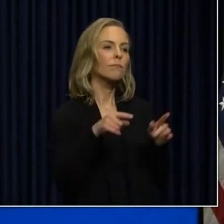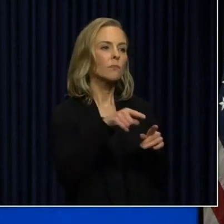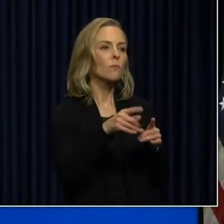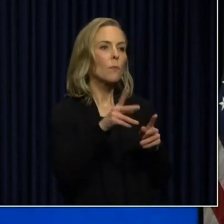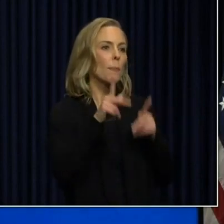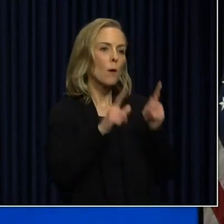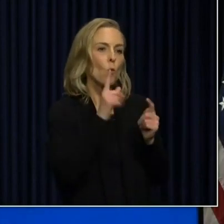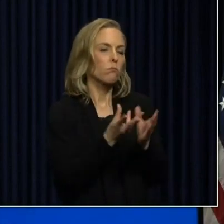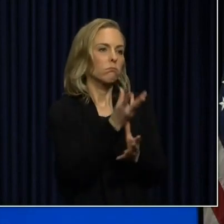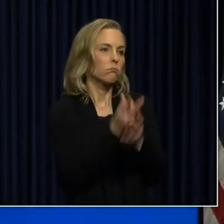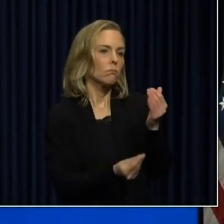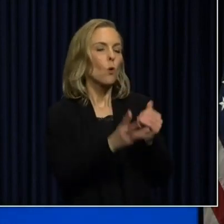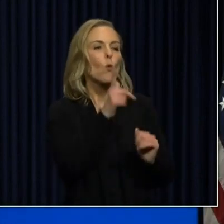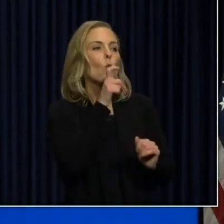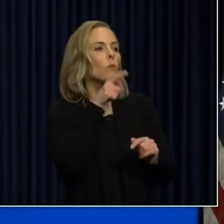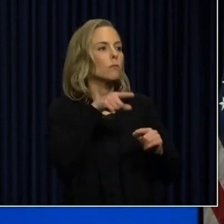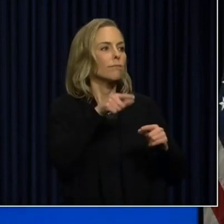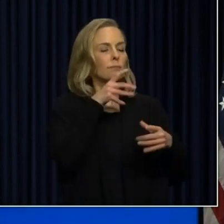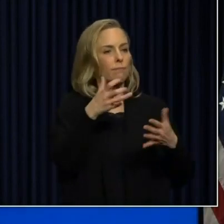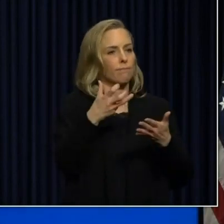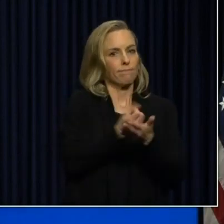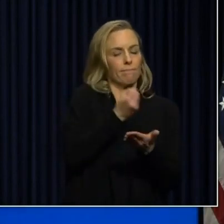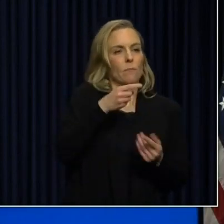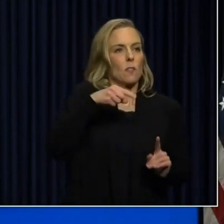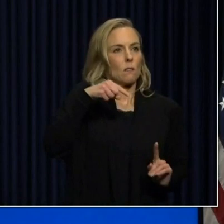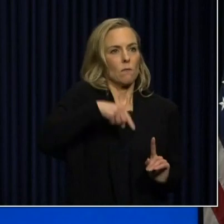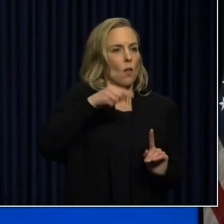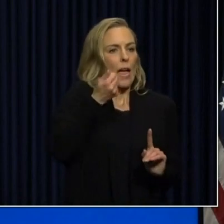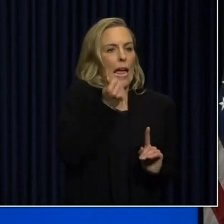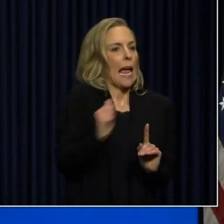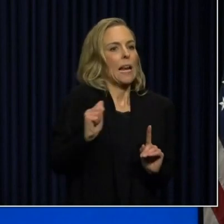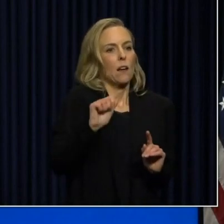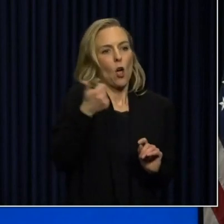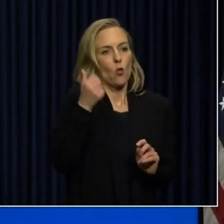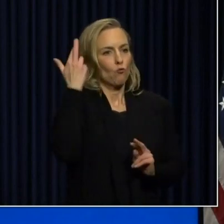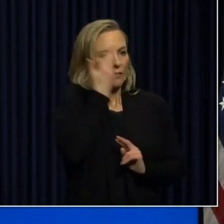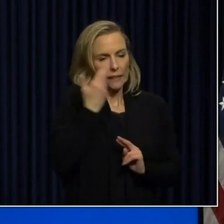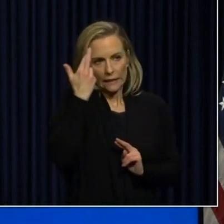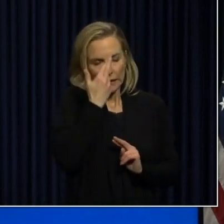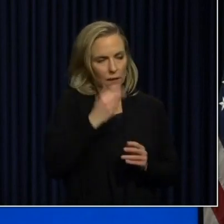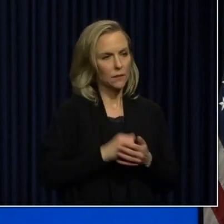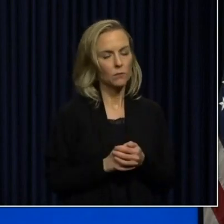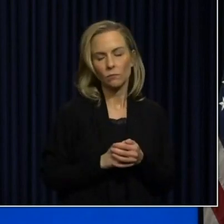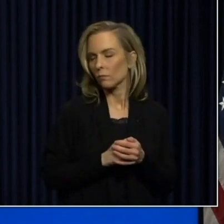human life in the next pandemic or for any other reason.